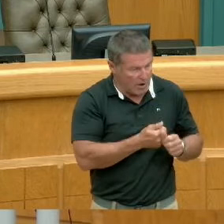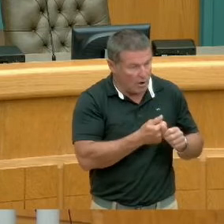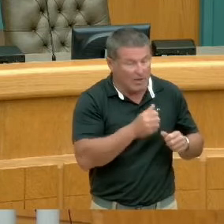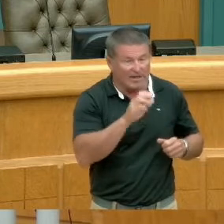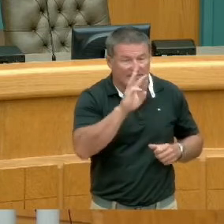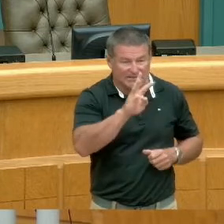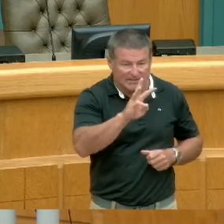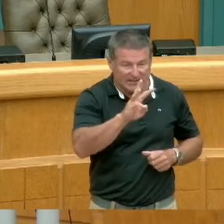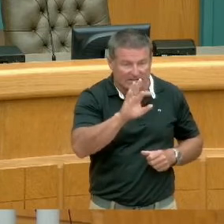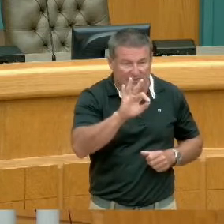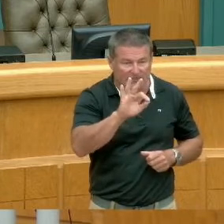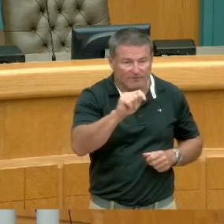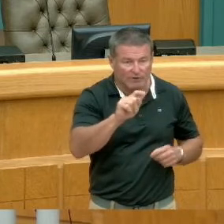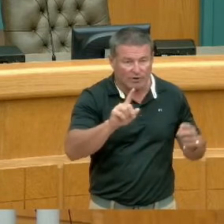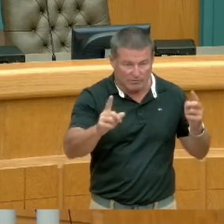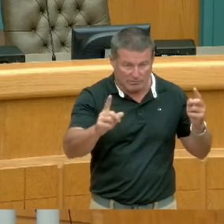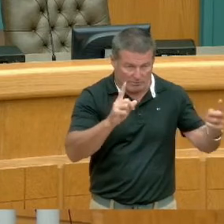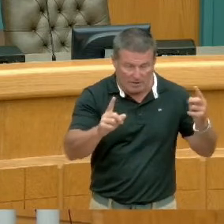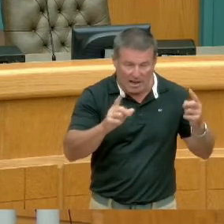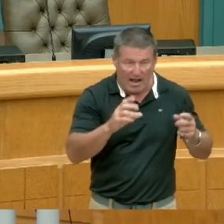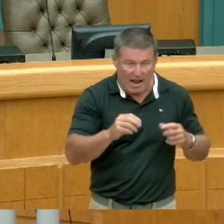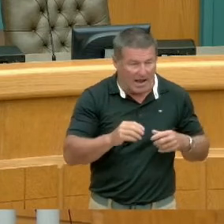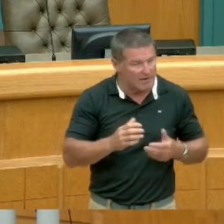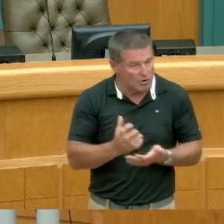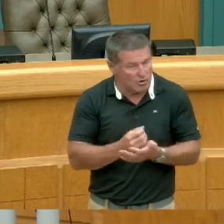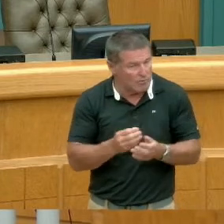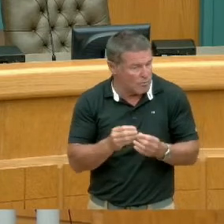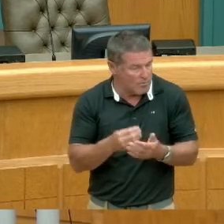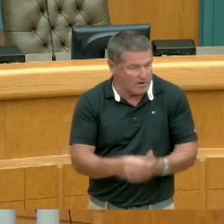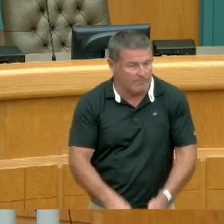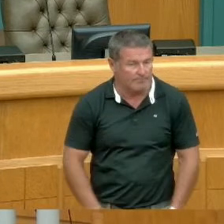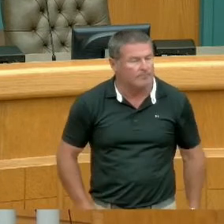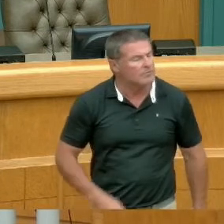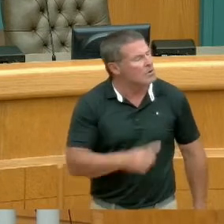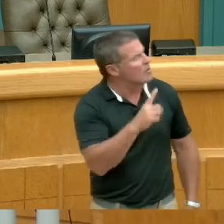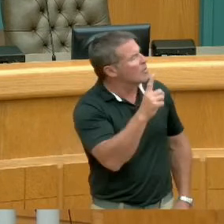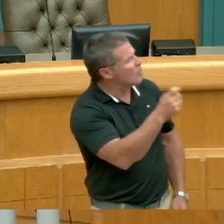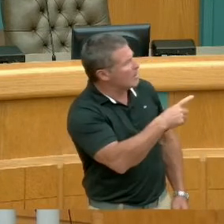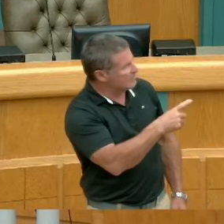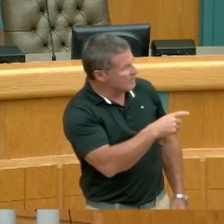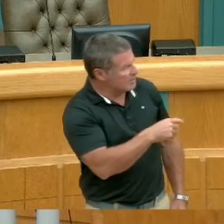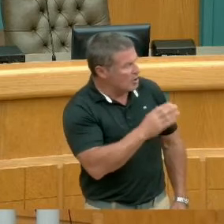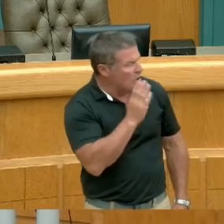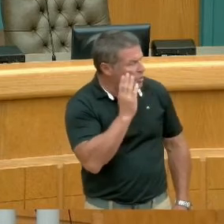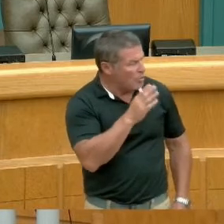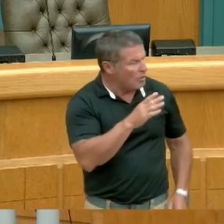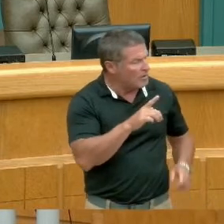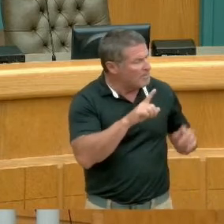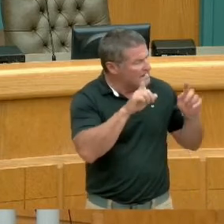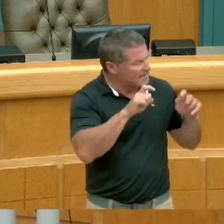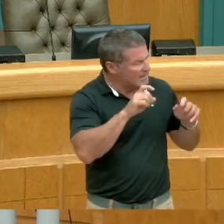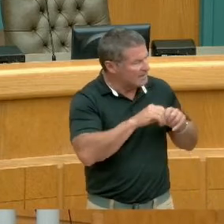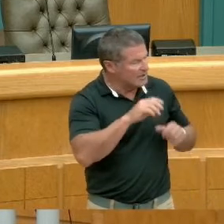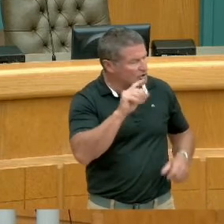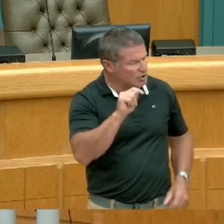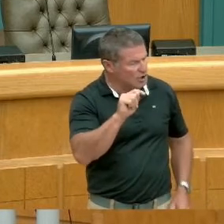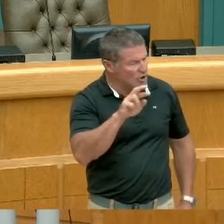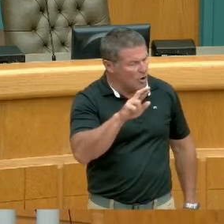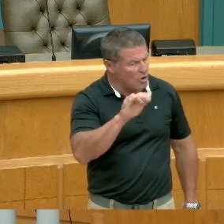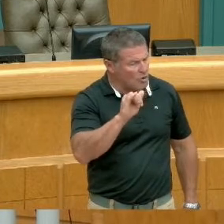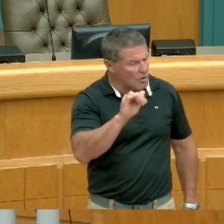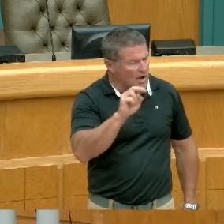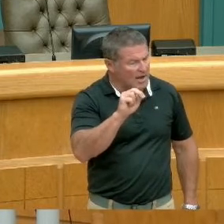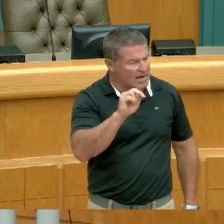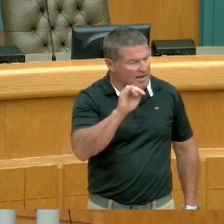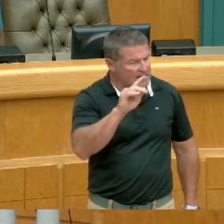distancing. Okay. I guess while you're up here, Annette, is there going to be testing at Trinity Towers this coming week?